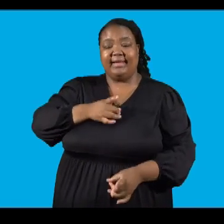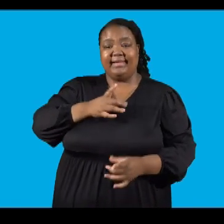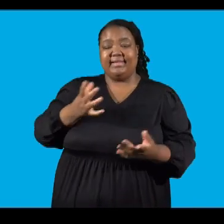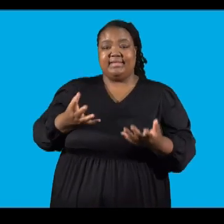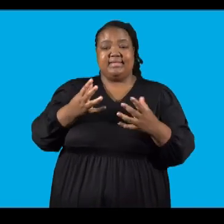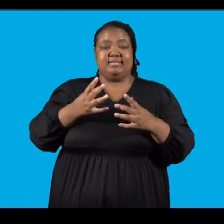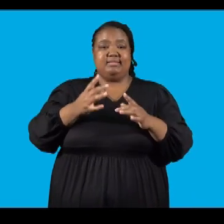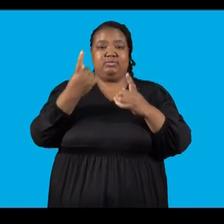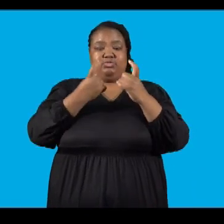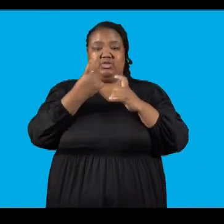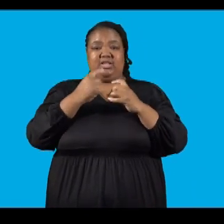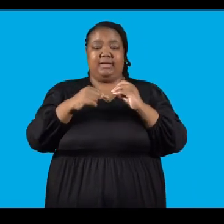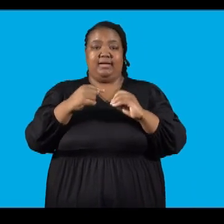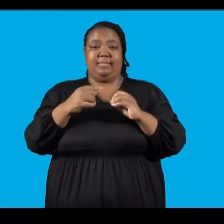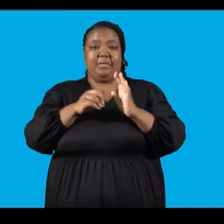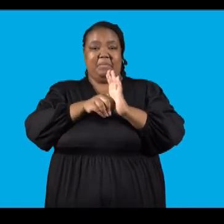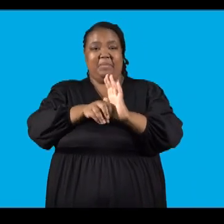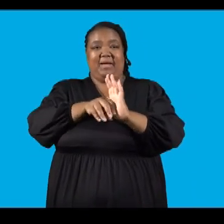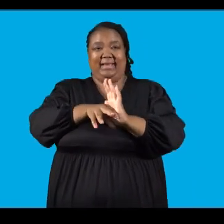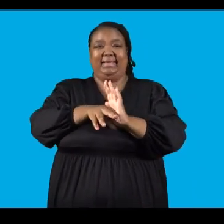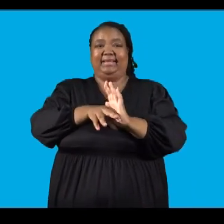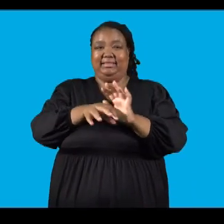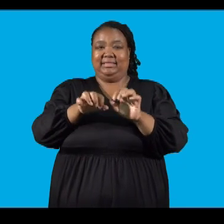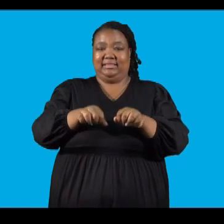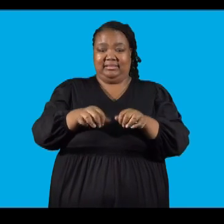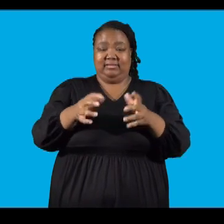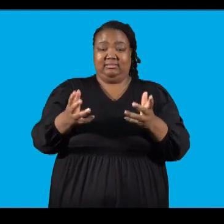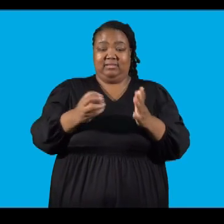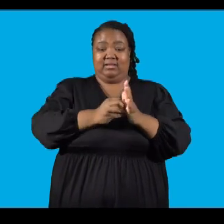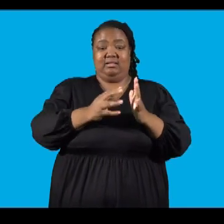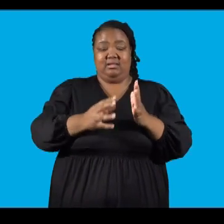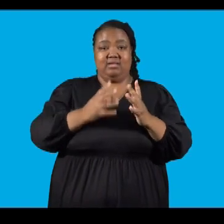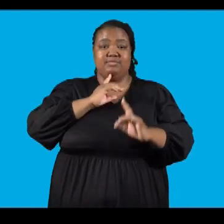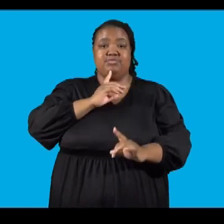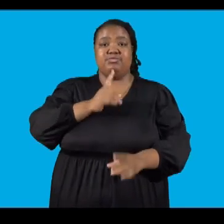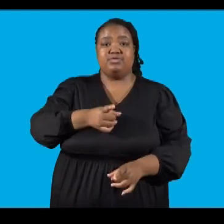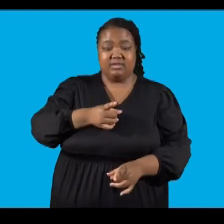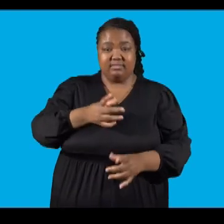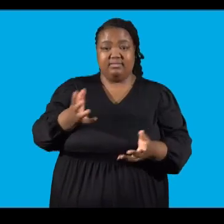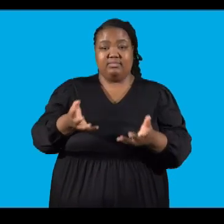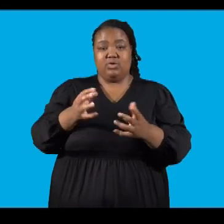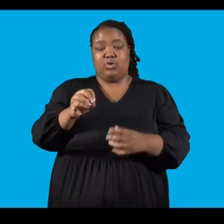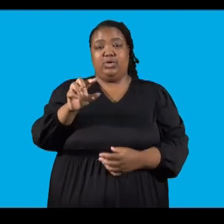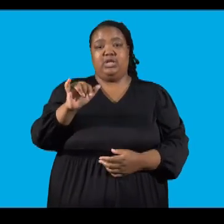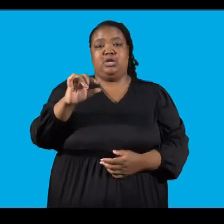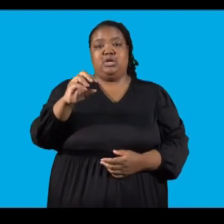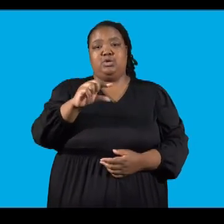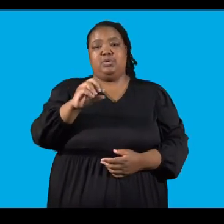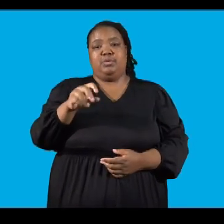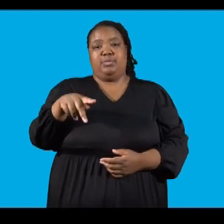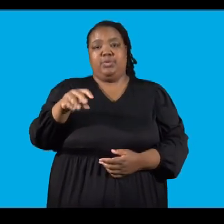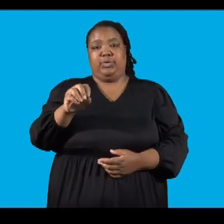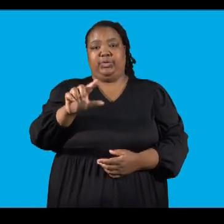curve. Learners cannot fully relate their responses to mutual dependence in the